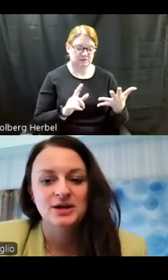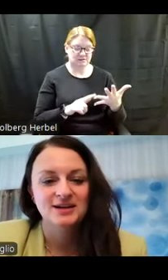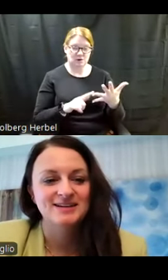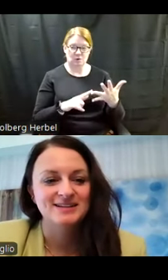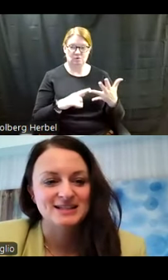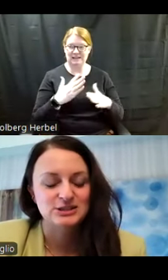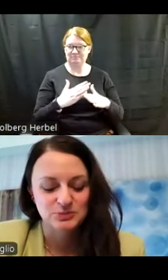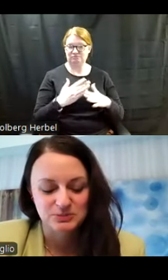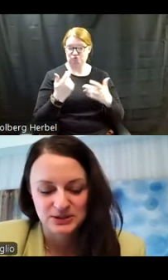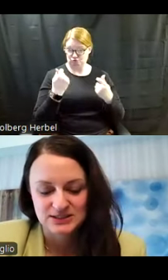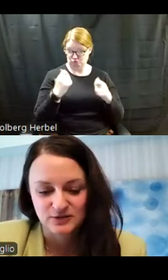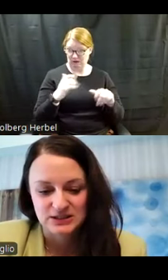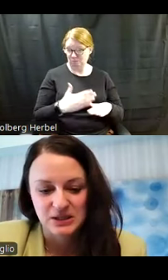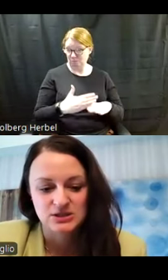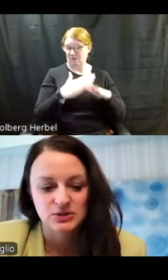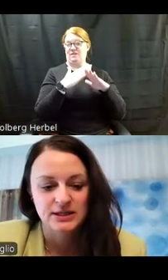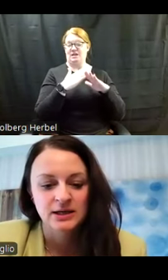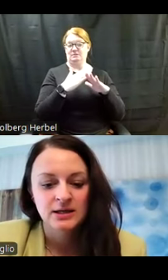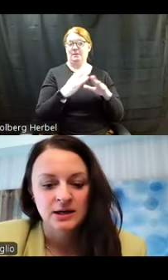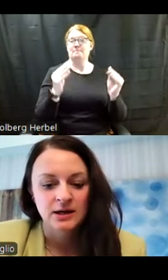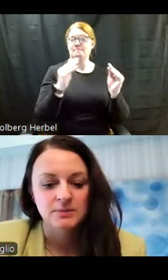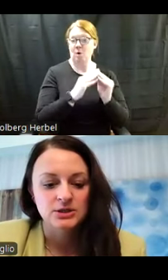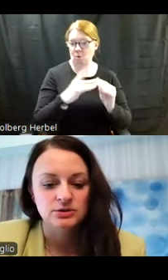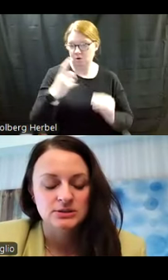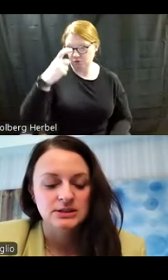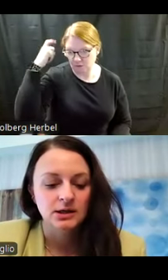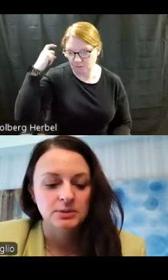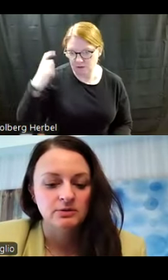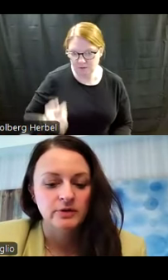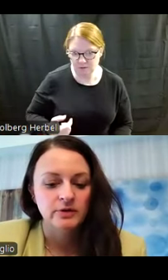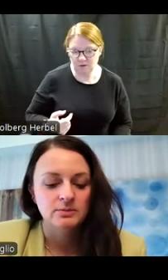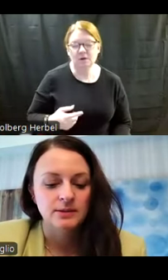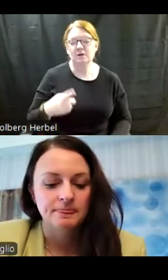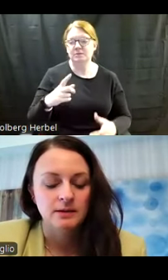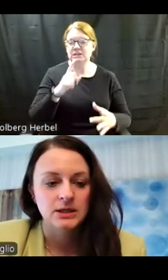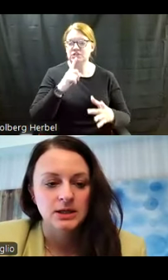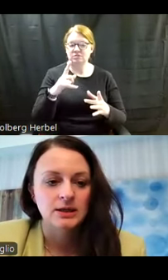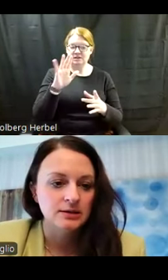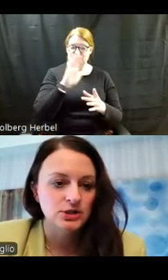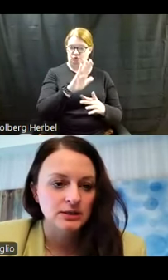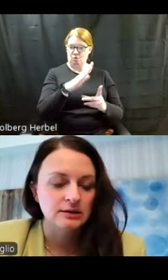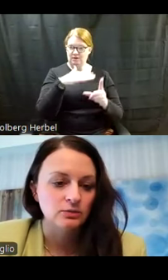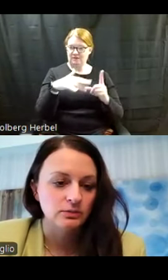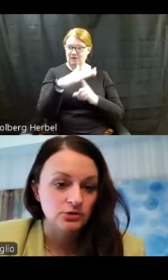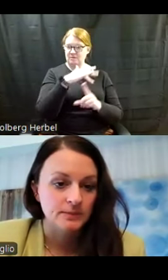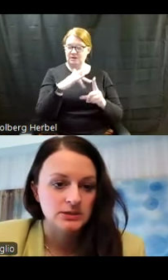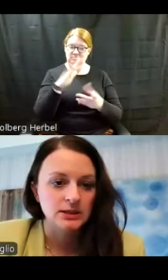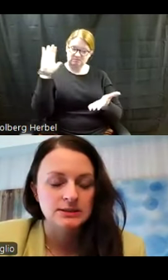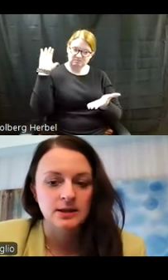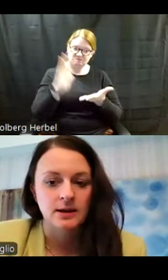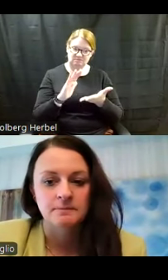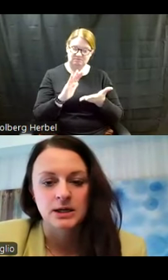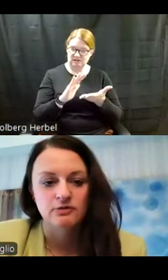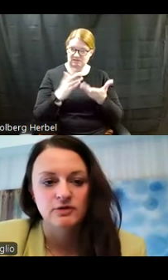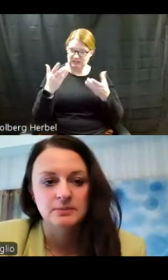So this should be pretty self-explanatory. Make sure that you're setting up an environment that mitigates the chance that you